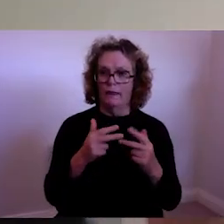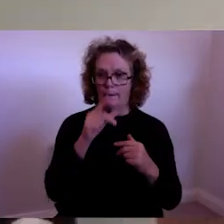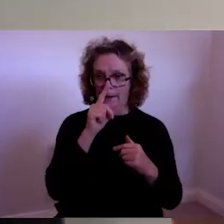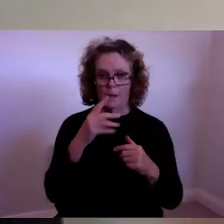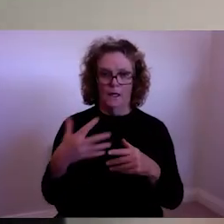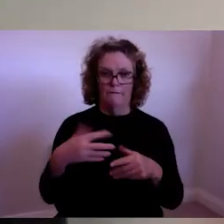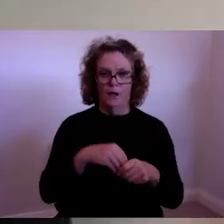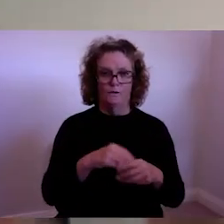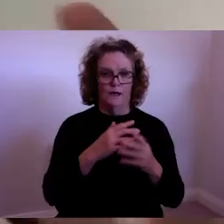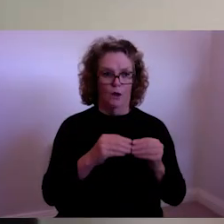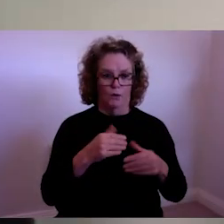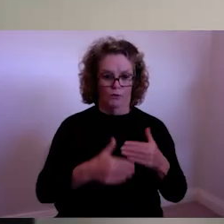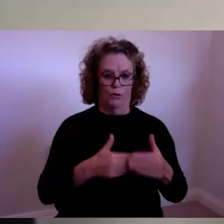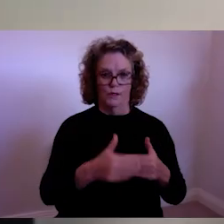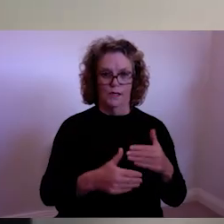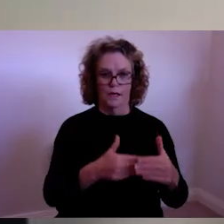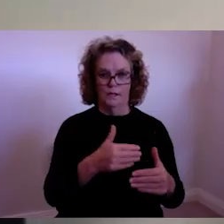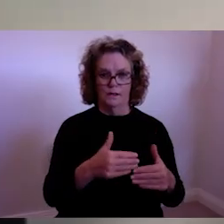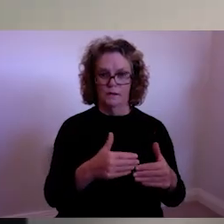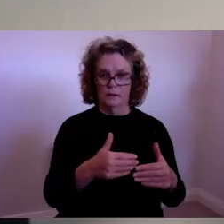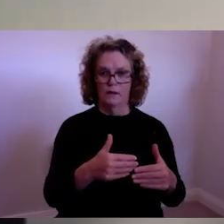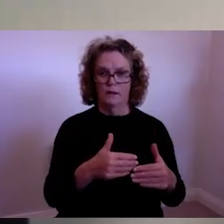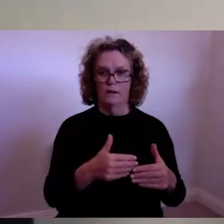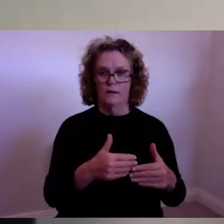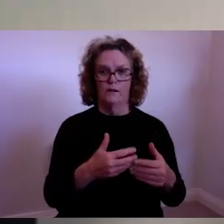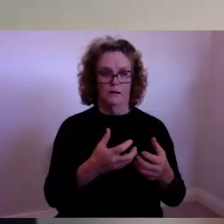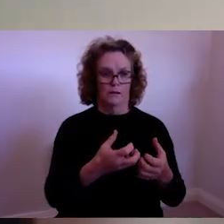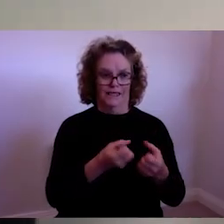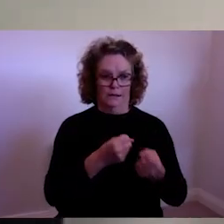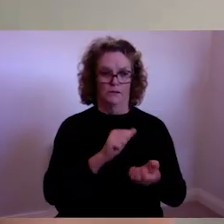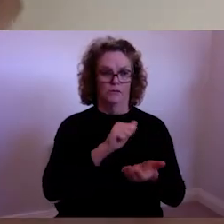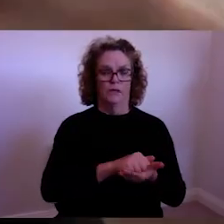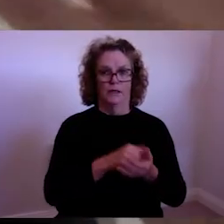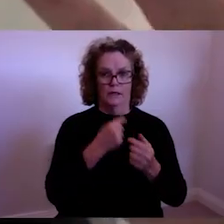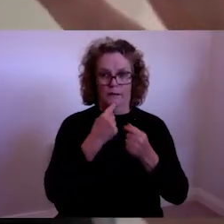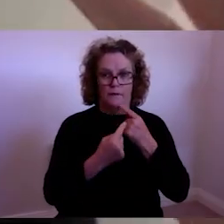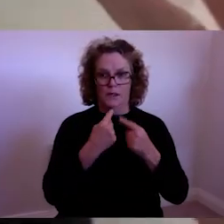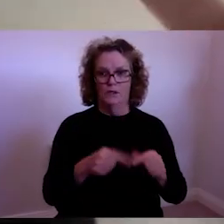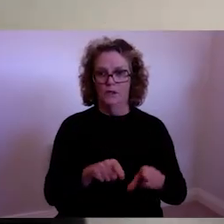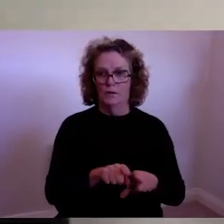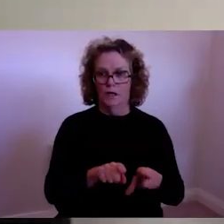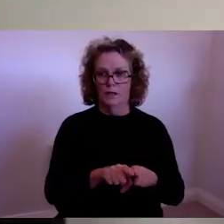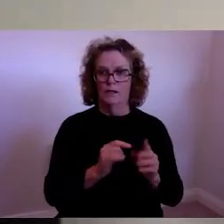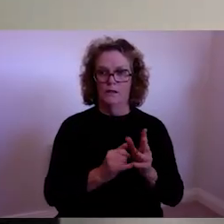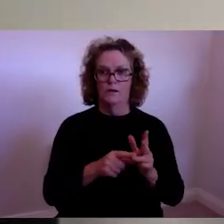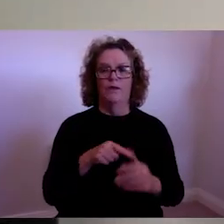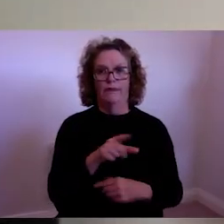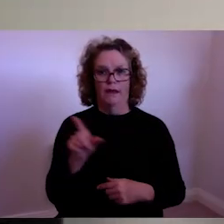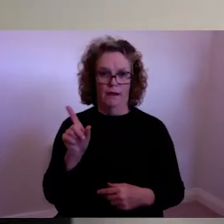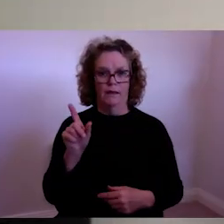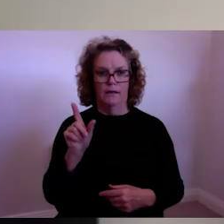whole process of healthcare gets the right information to take the next step to make sure